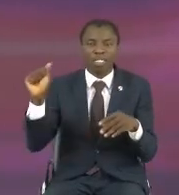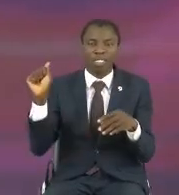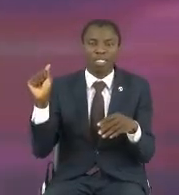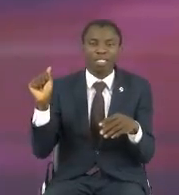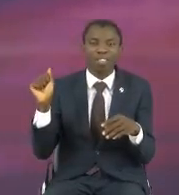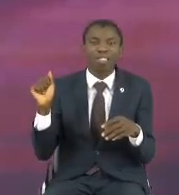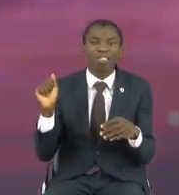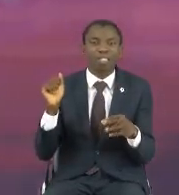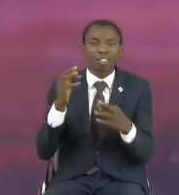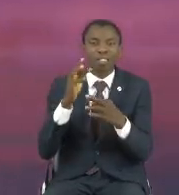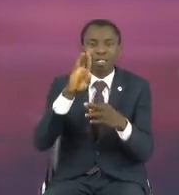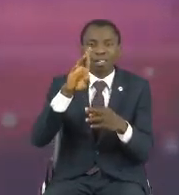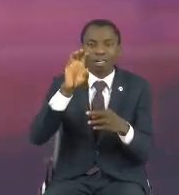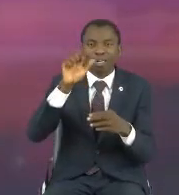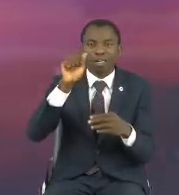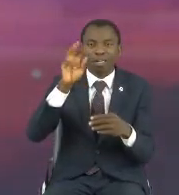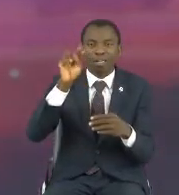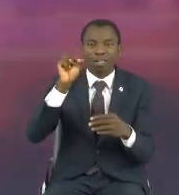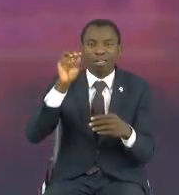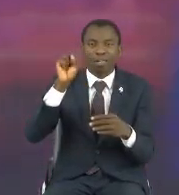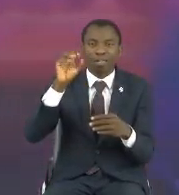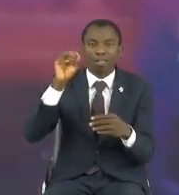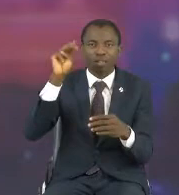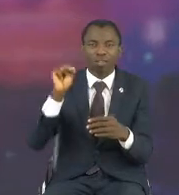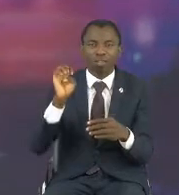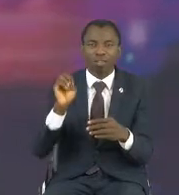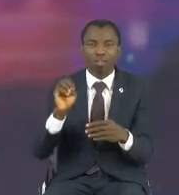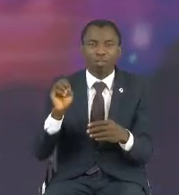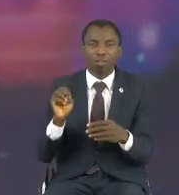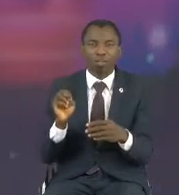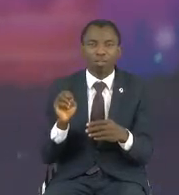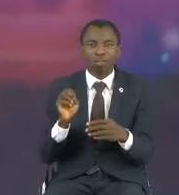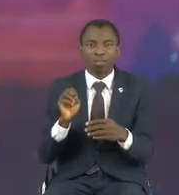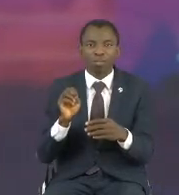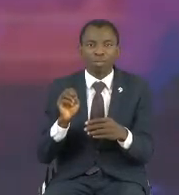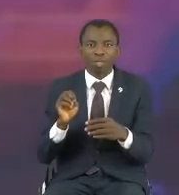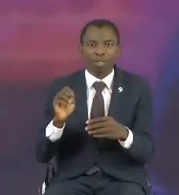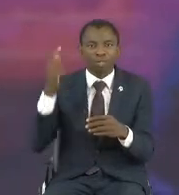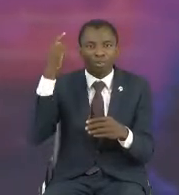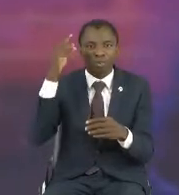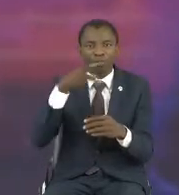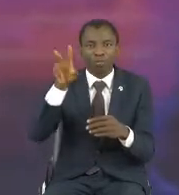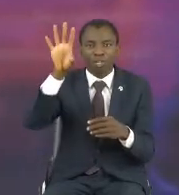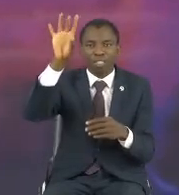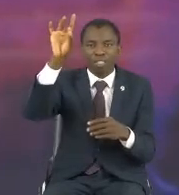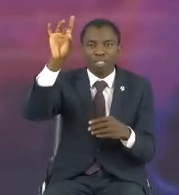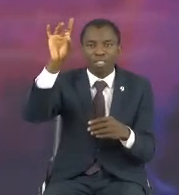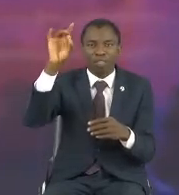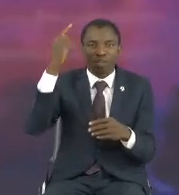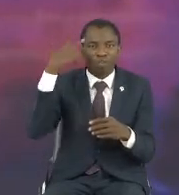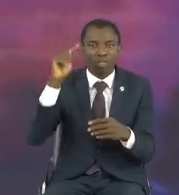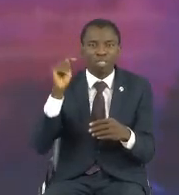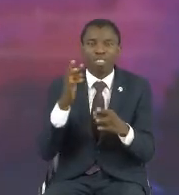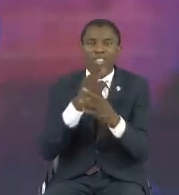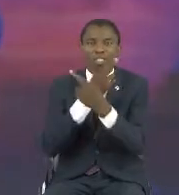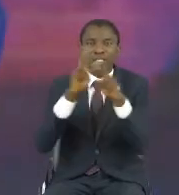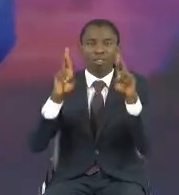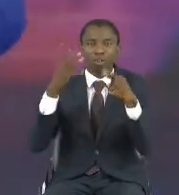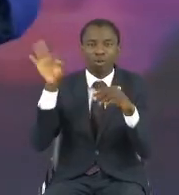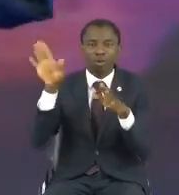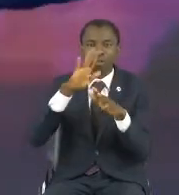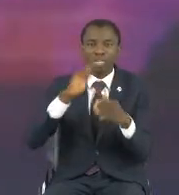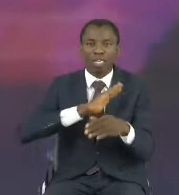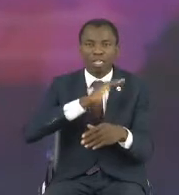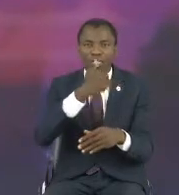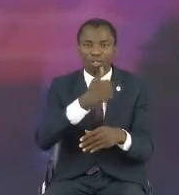8. For the redemption of their soul is precious, and it